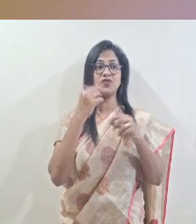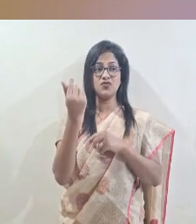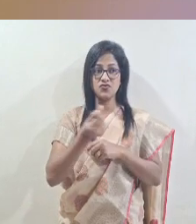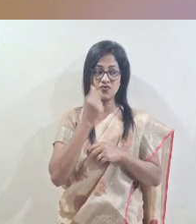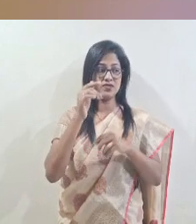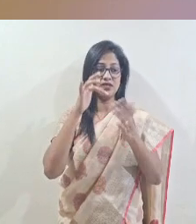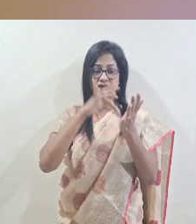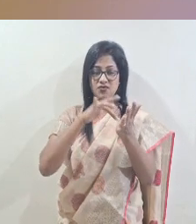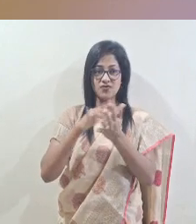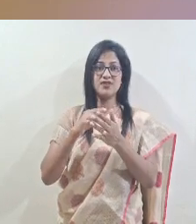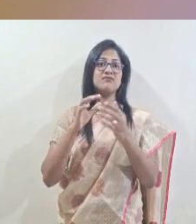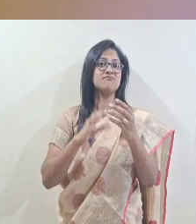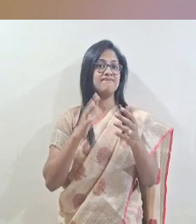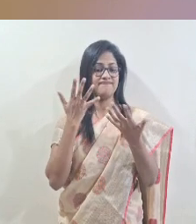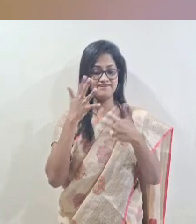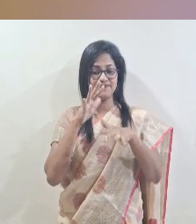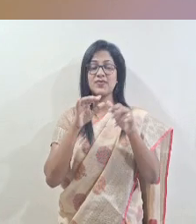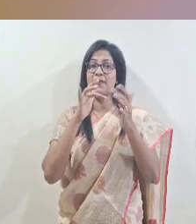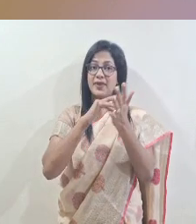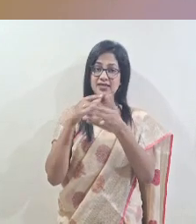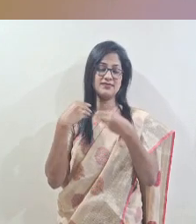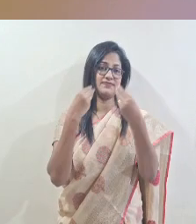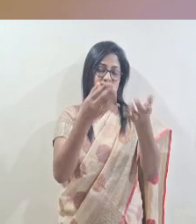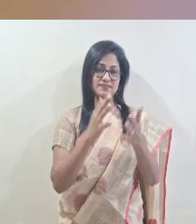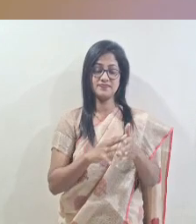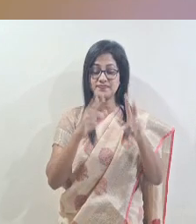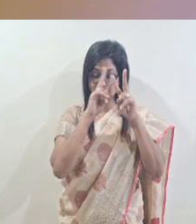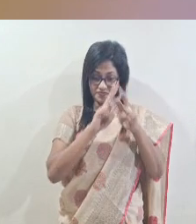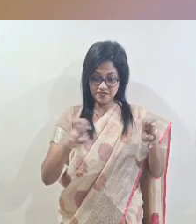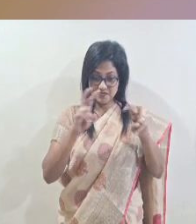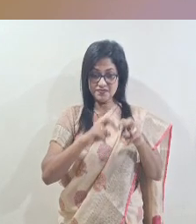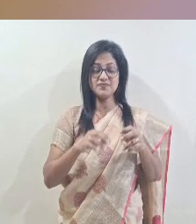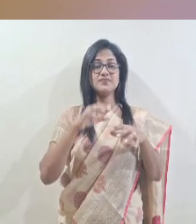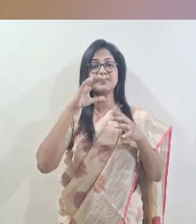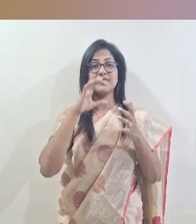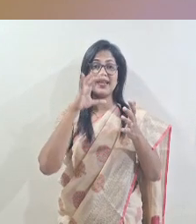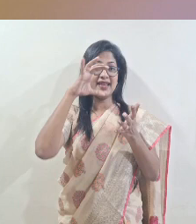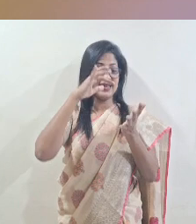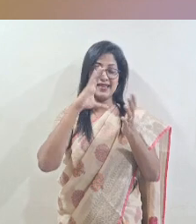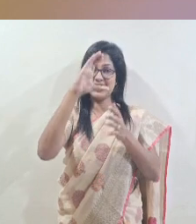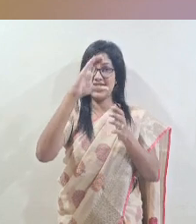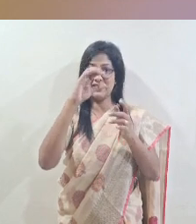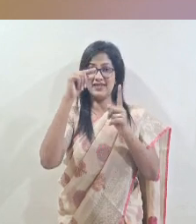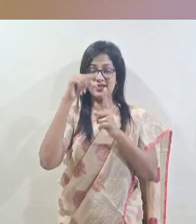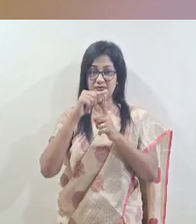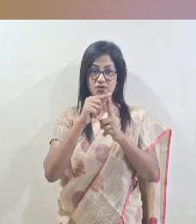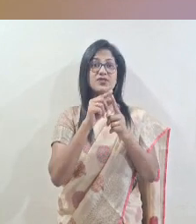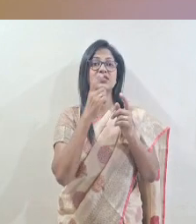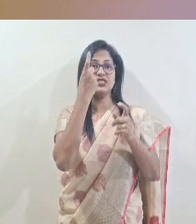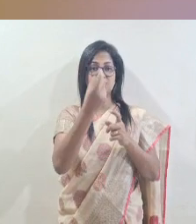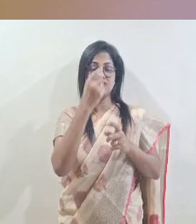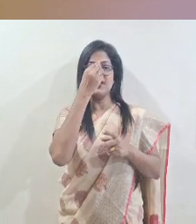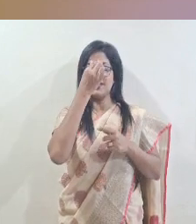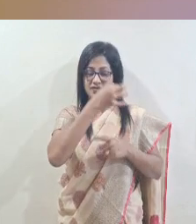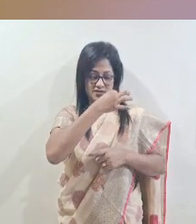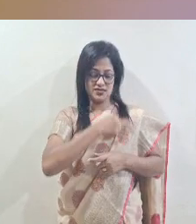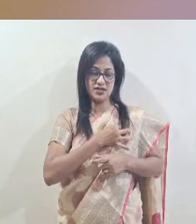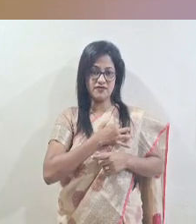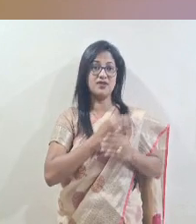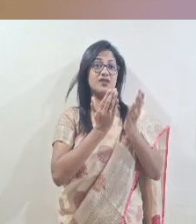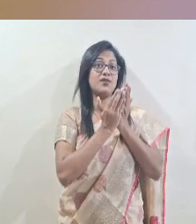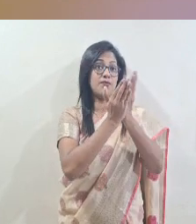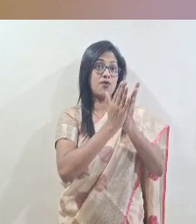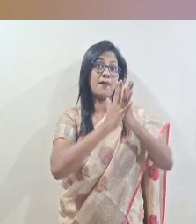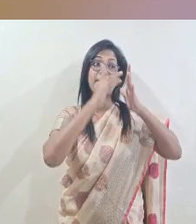allocation model. So study area profile, candidate port we have chose is Jawaharlal Nehru Port. It is the second largest port